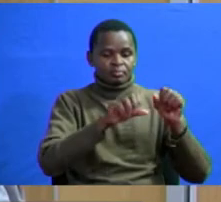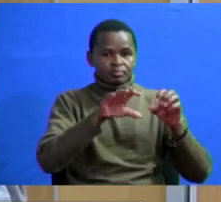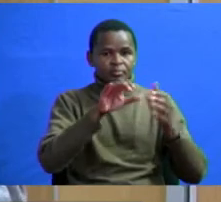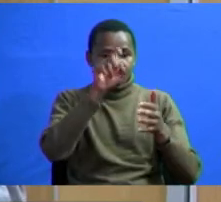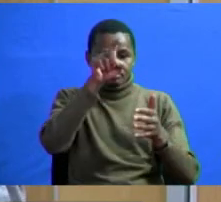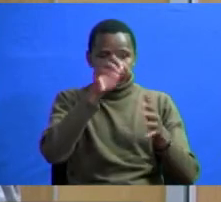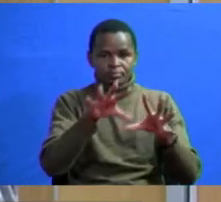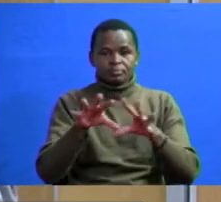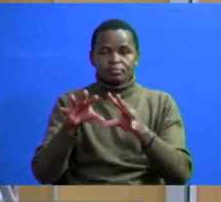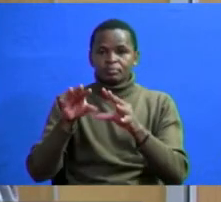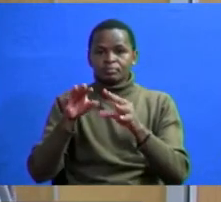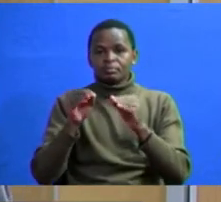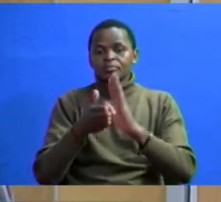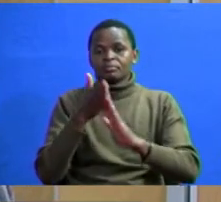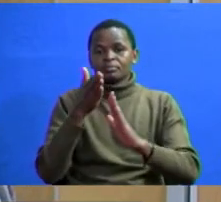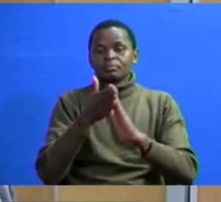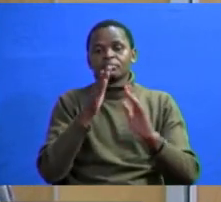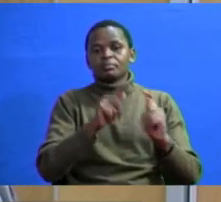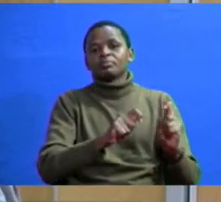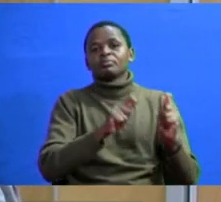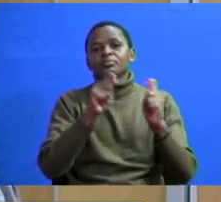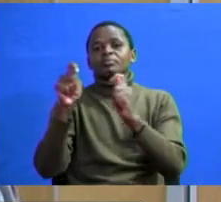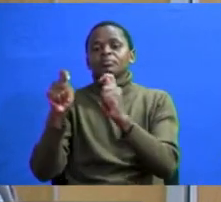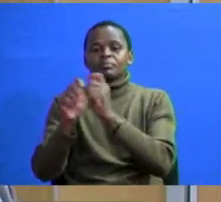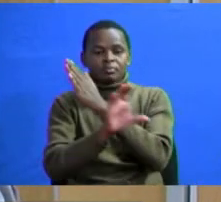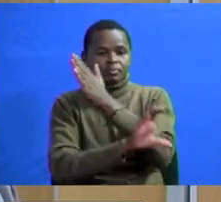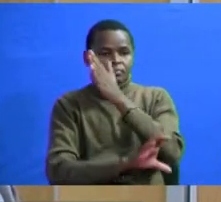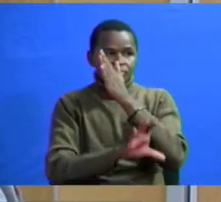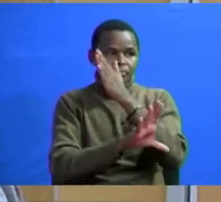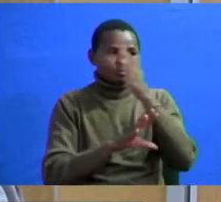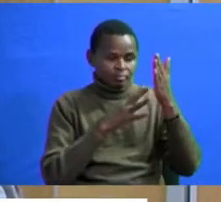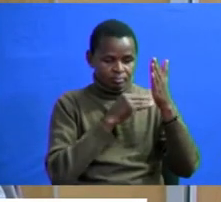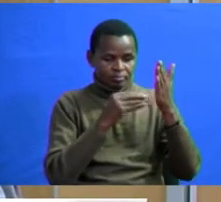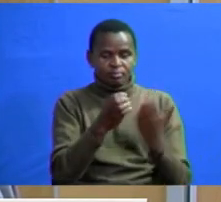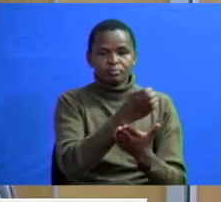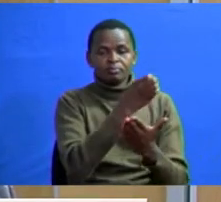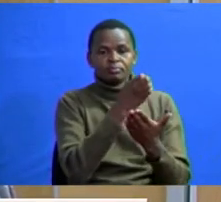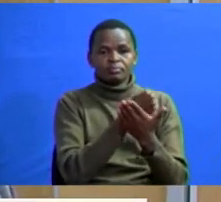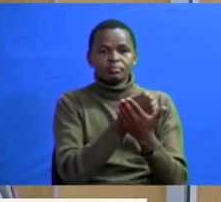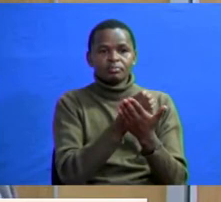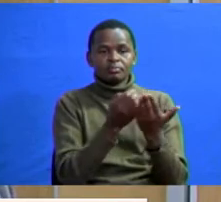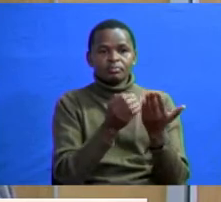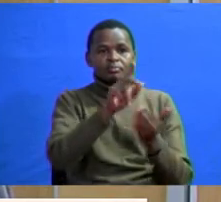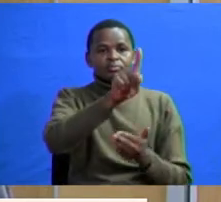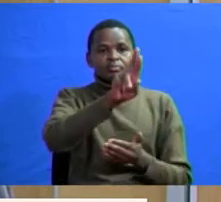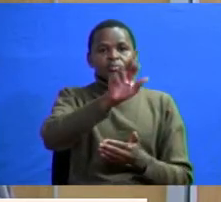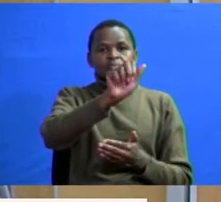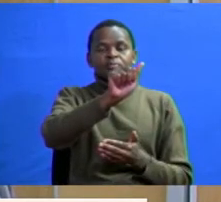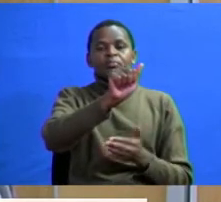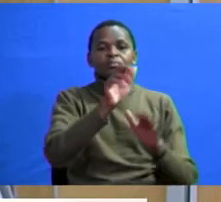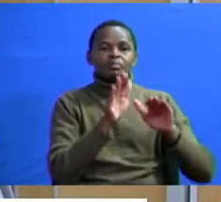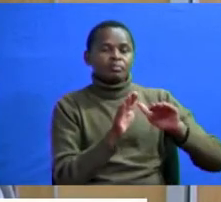be undertaken urgently to transform the country and the economy, KRA has remained